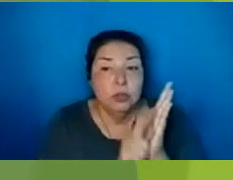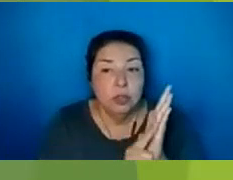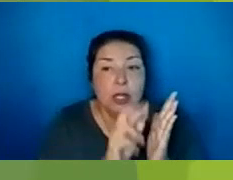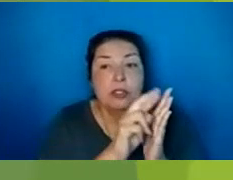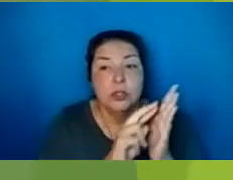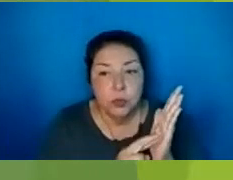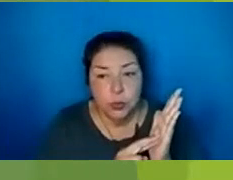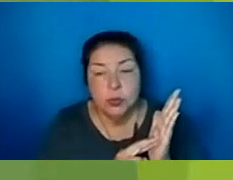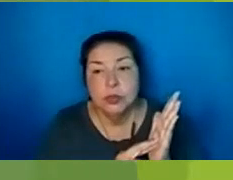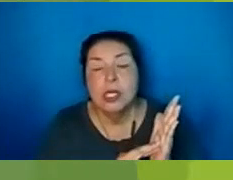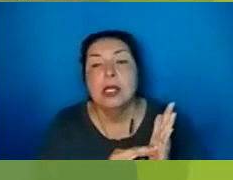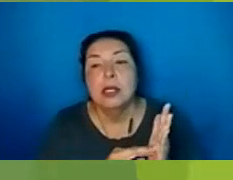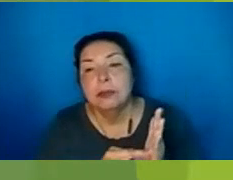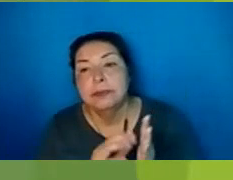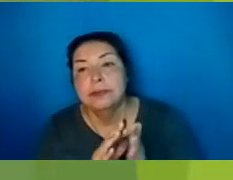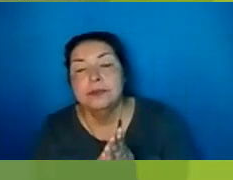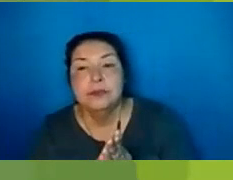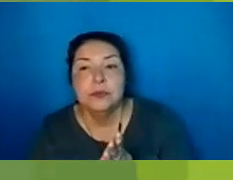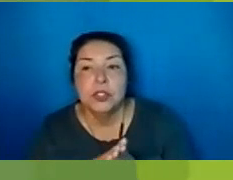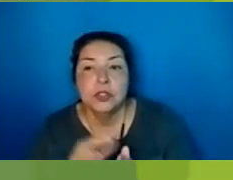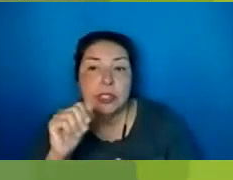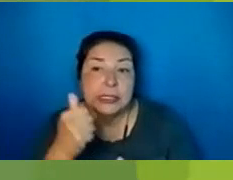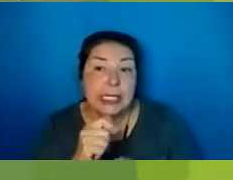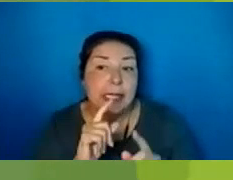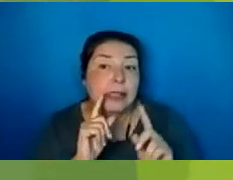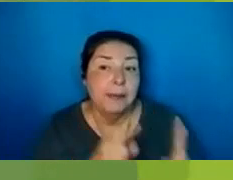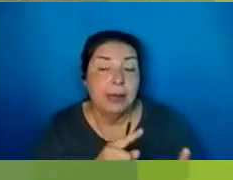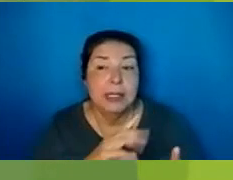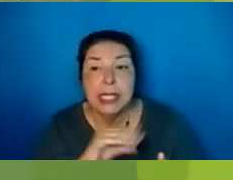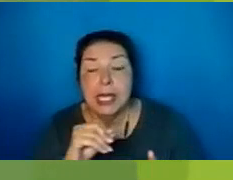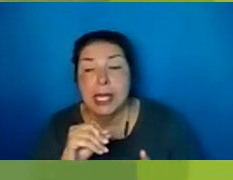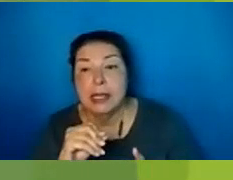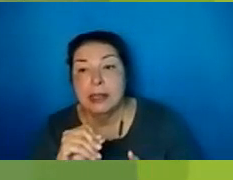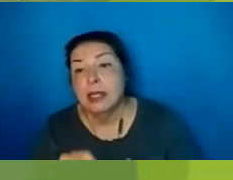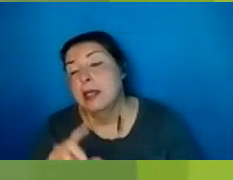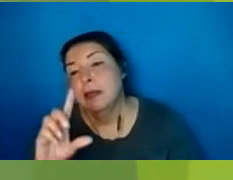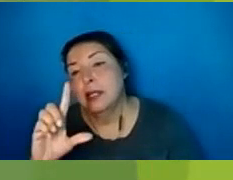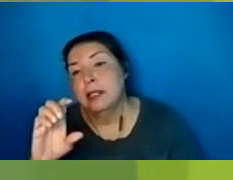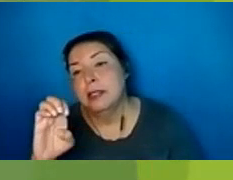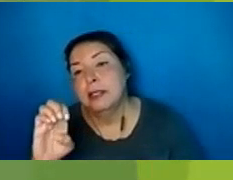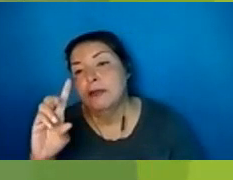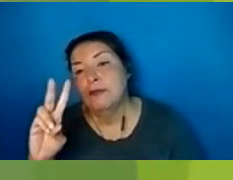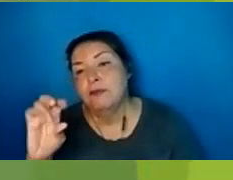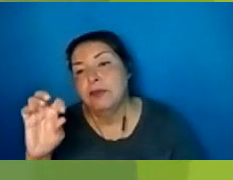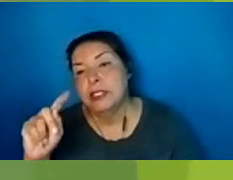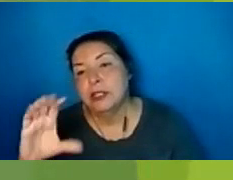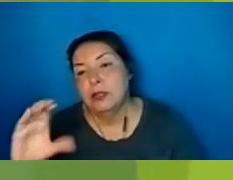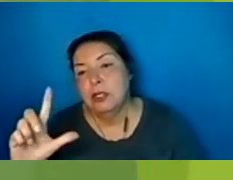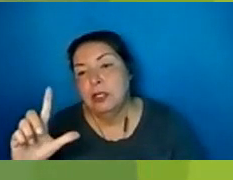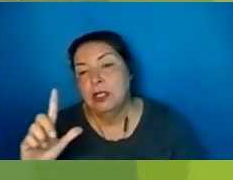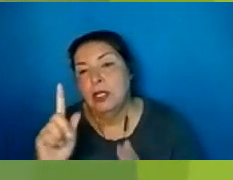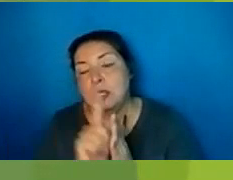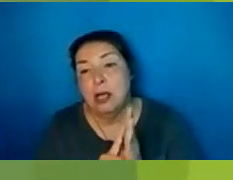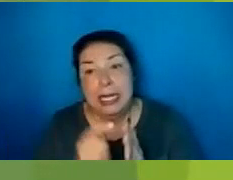statutes being the Ten Commandments and ordinances, the Levitical law, I will bless you. If you don't, if you fall